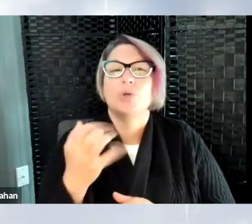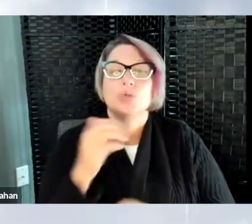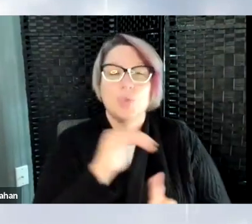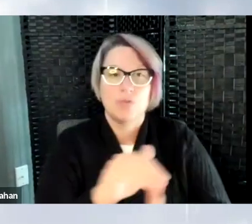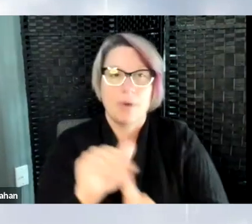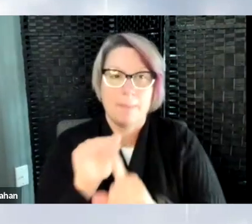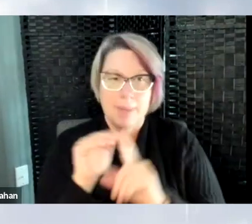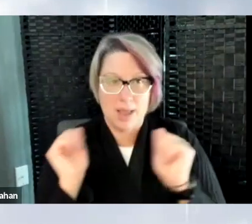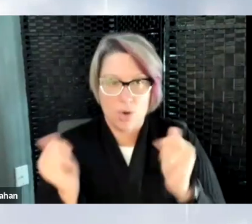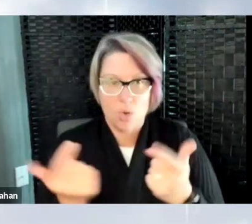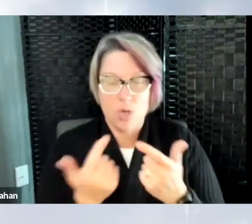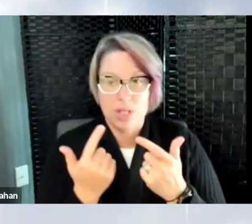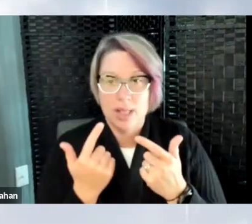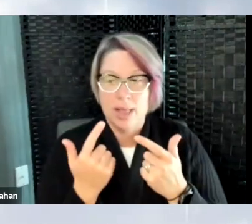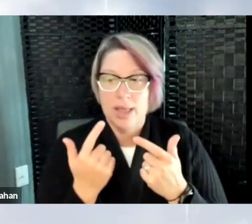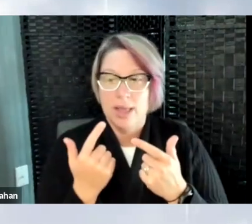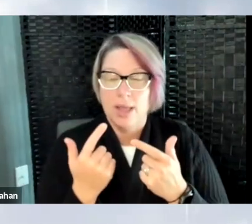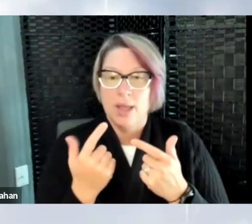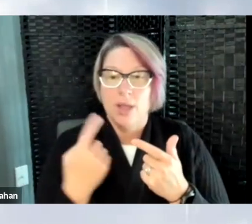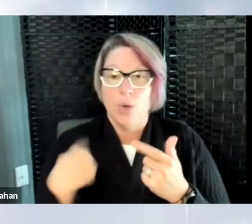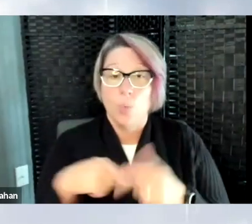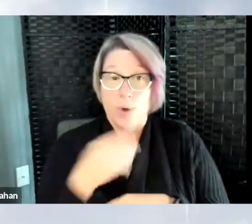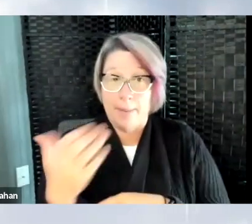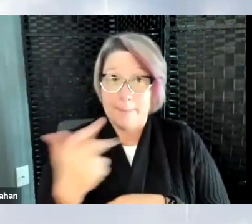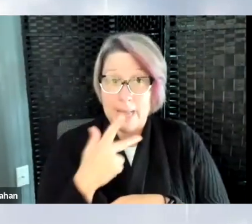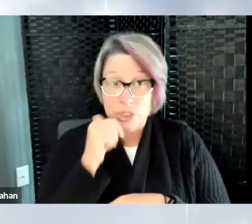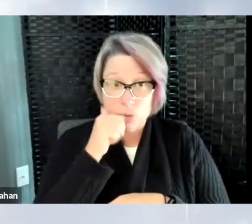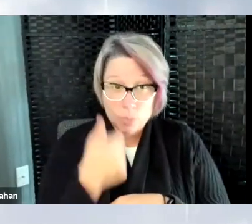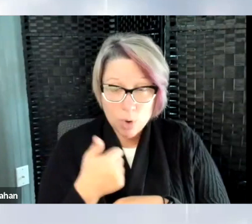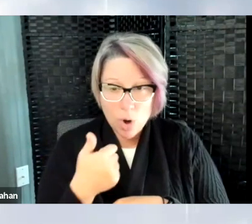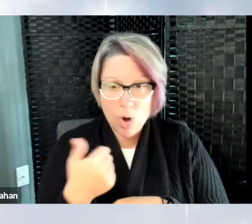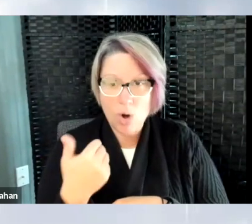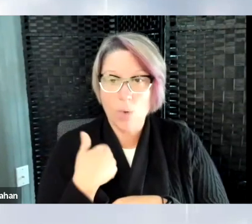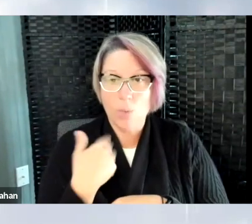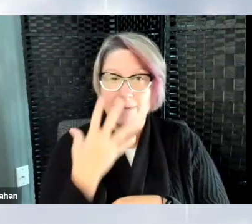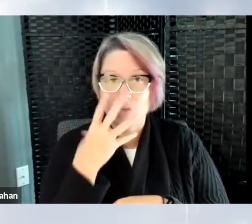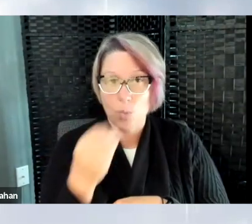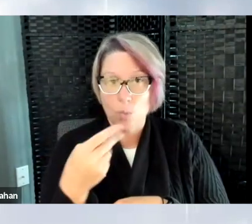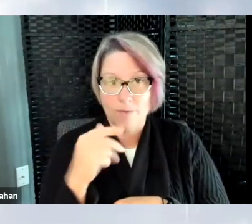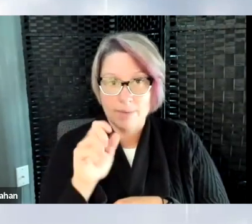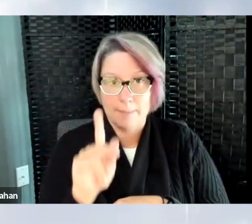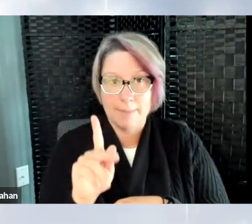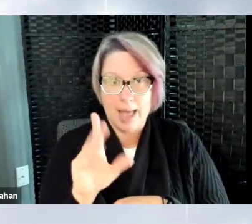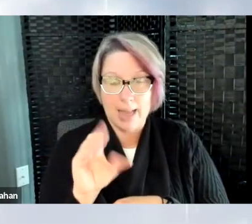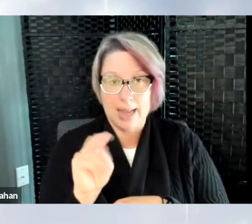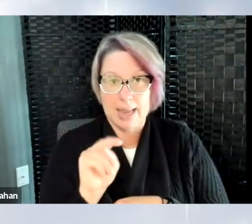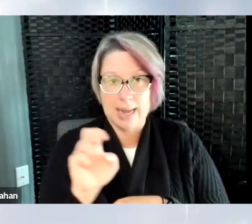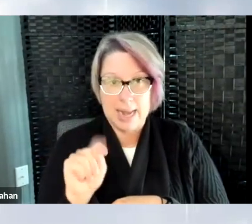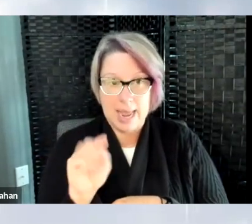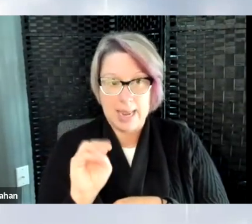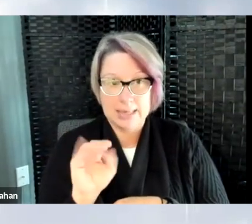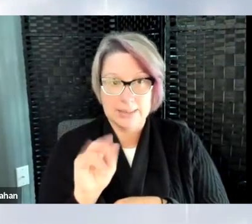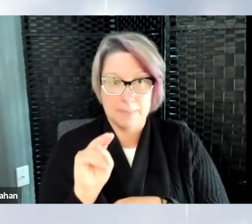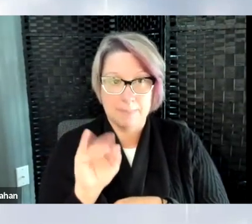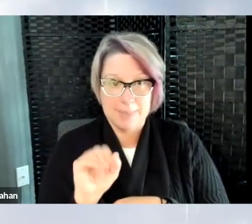of you that we are back tomorrow. We have our Wolfpack Connect mini series happening. So this